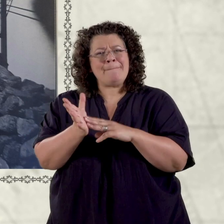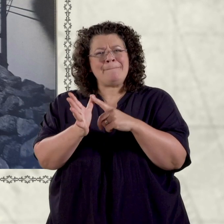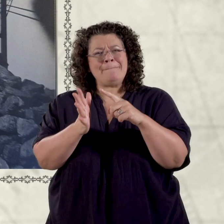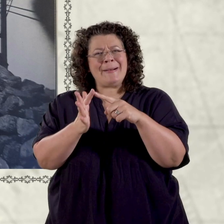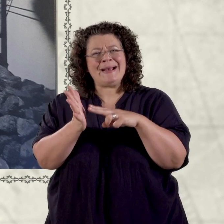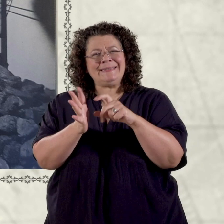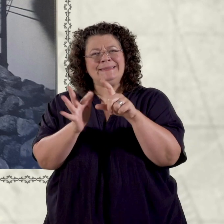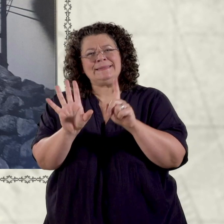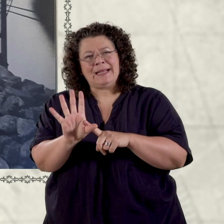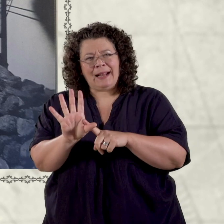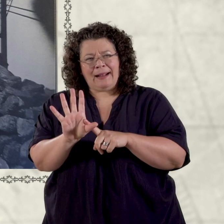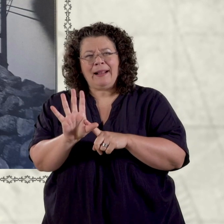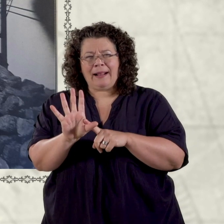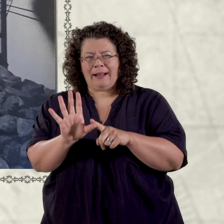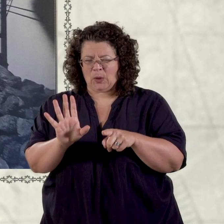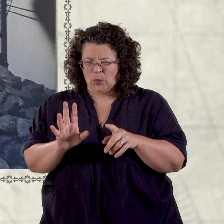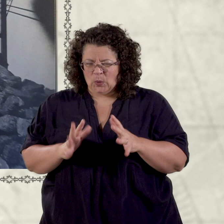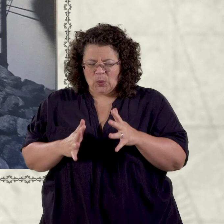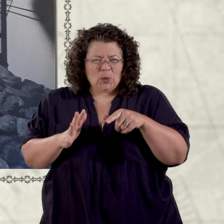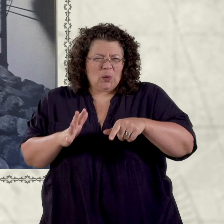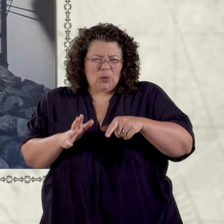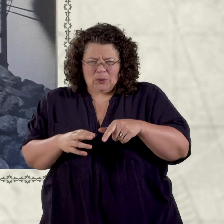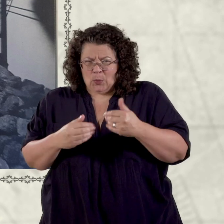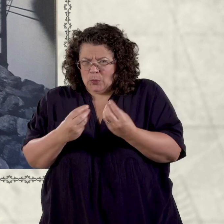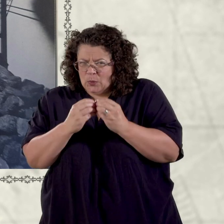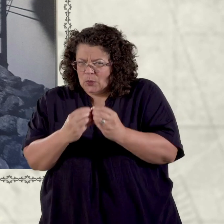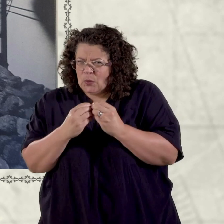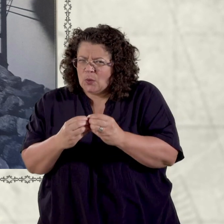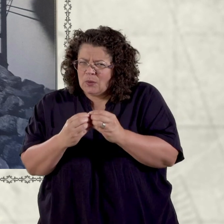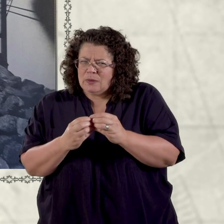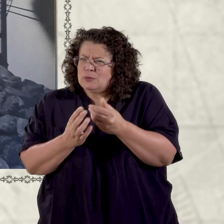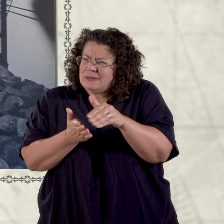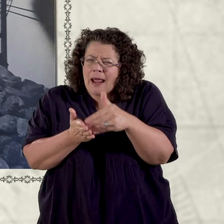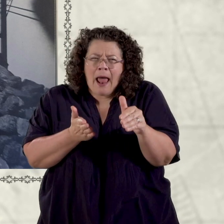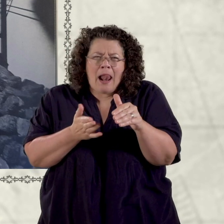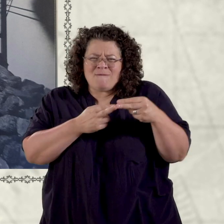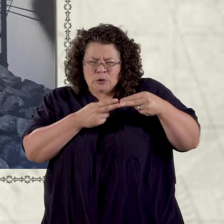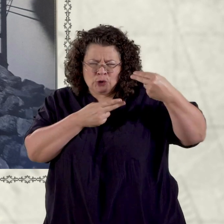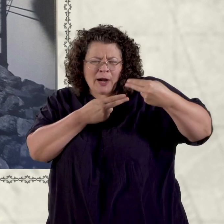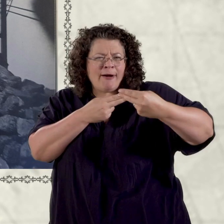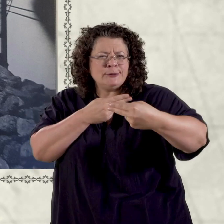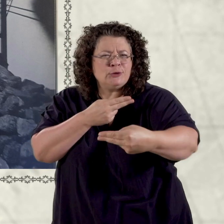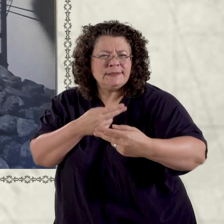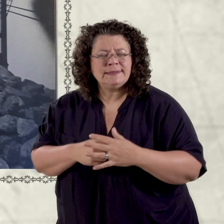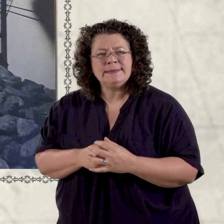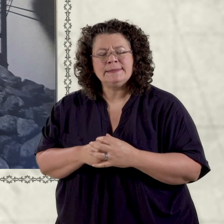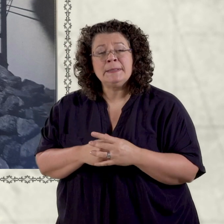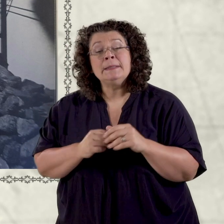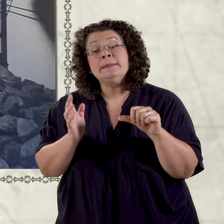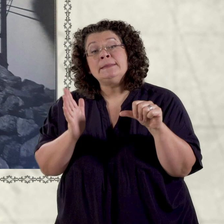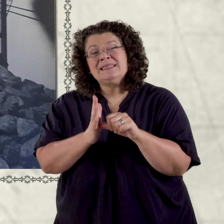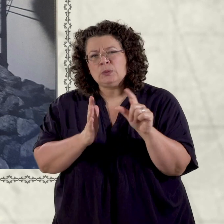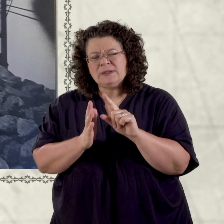feet, precious black gold, enough to sell for generations. But the trouble was, we didn't know